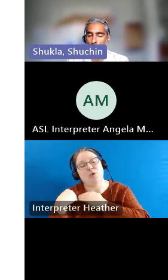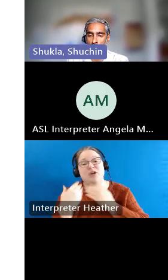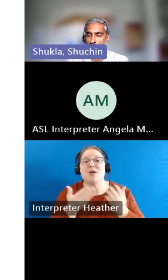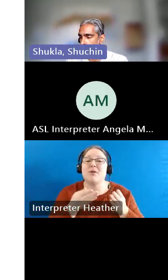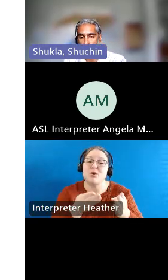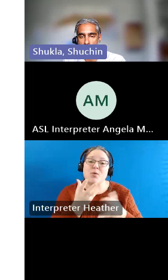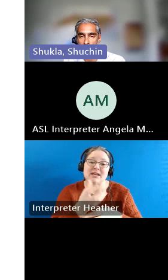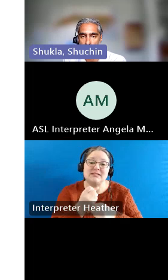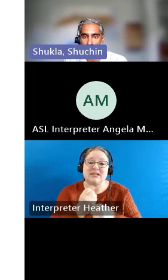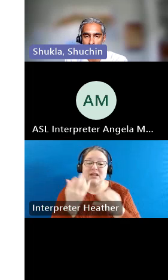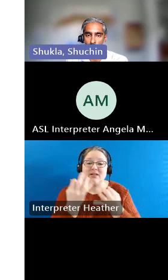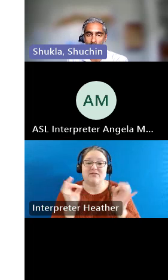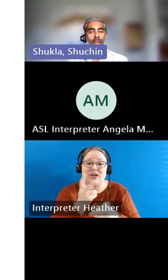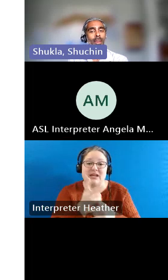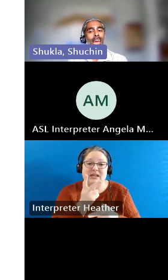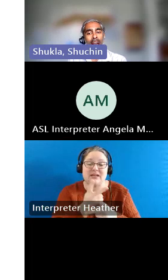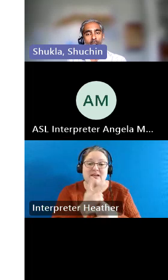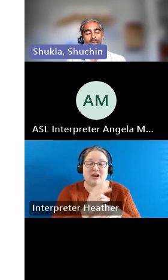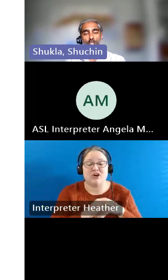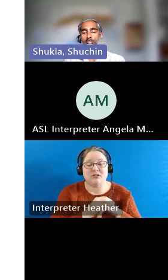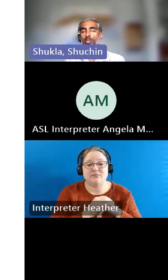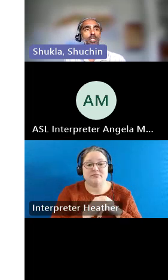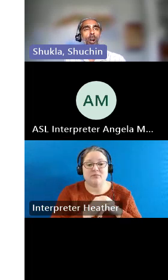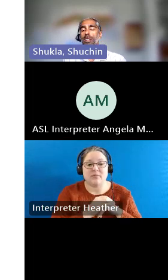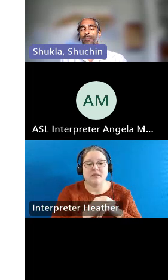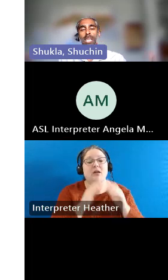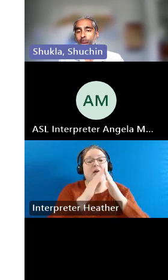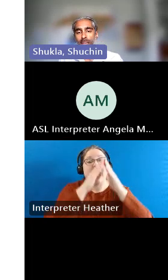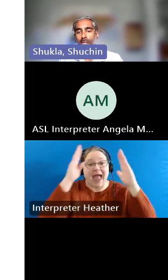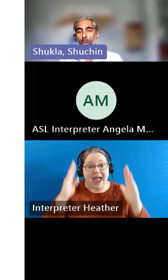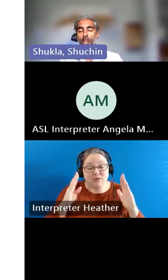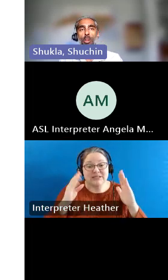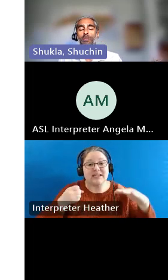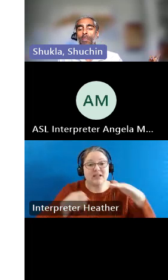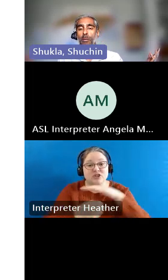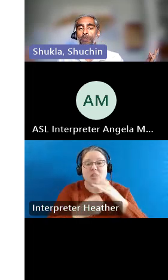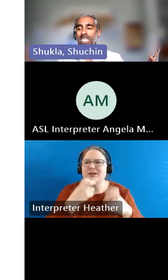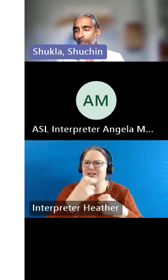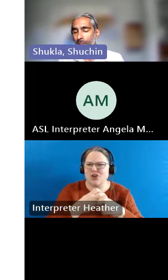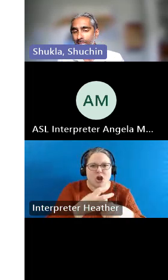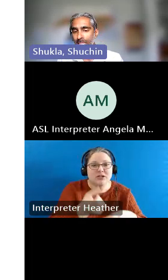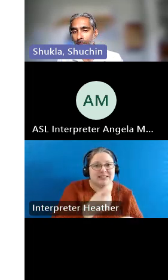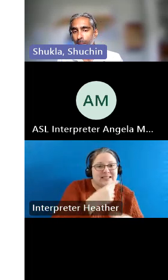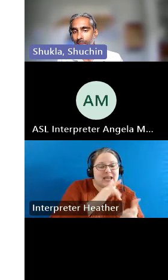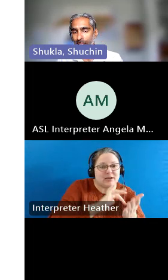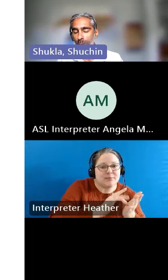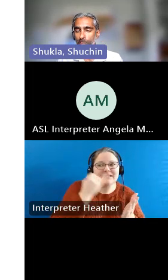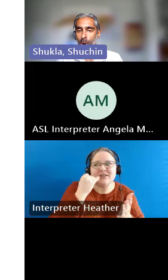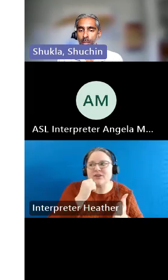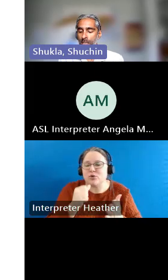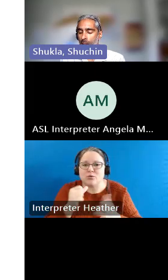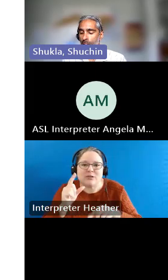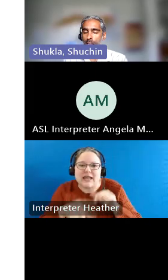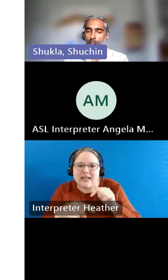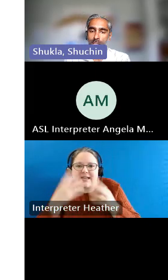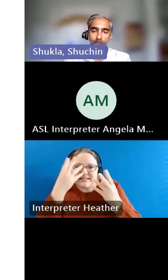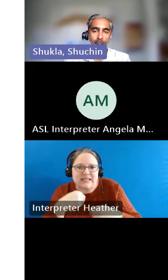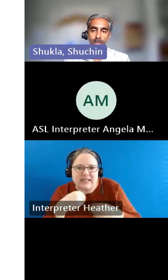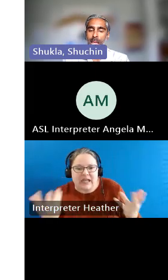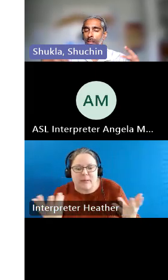North Carolina, which I can talk about in the Q&A. Housing and shelter, it's hard to take medicine when you don't even have a safe place to sleep in the next 24